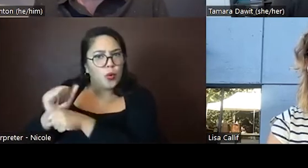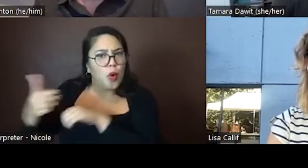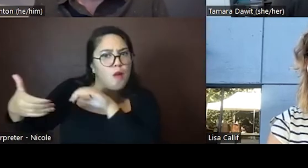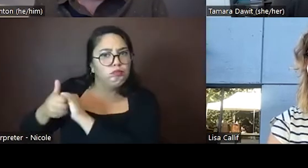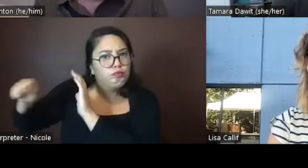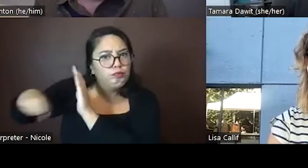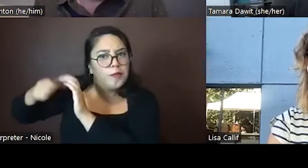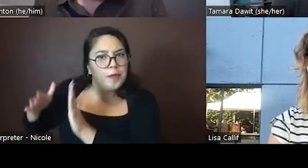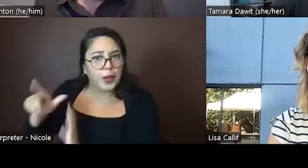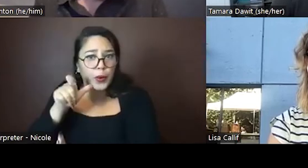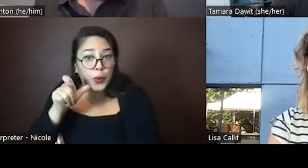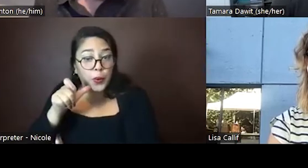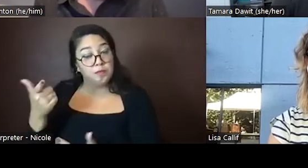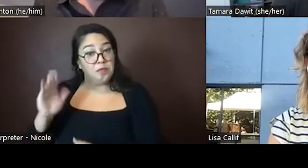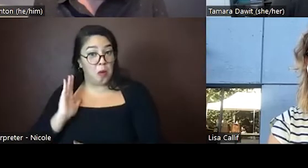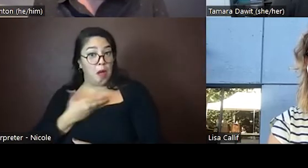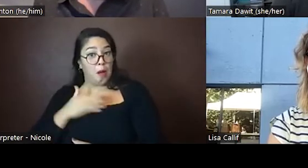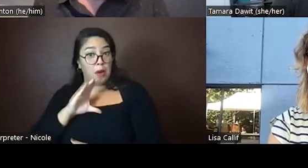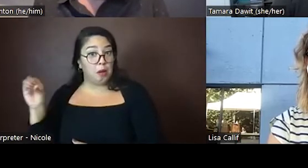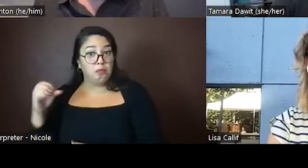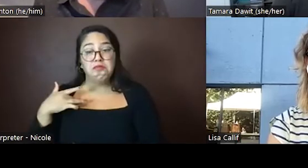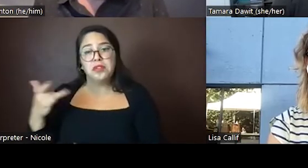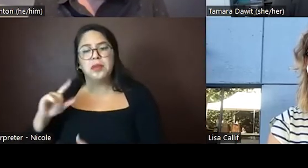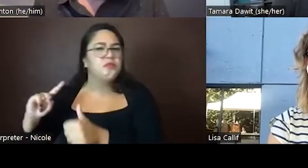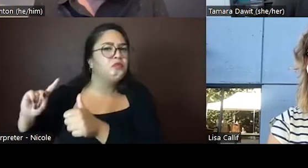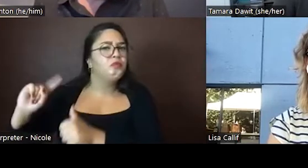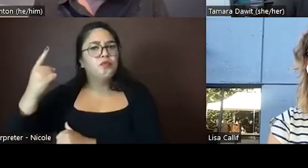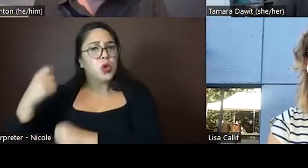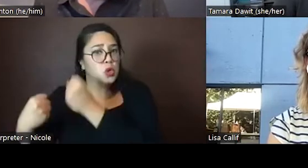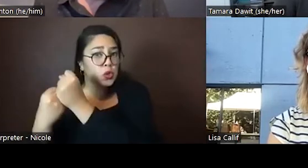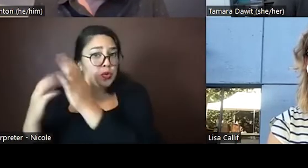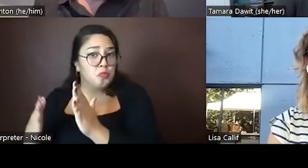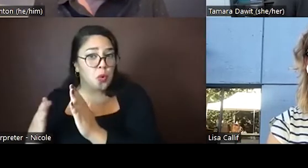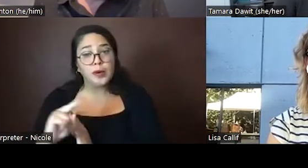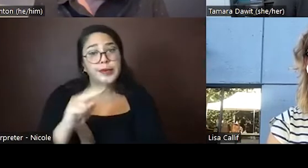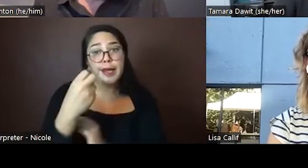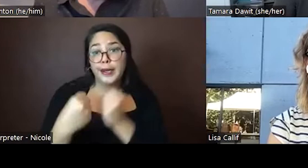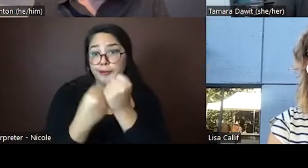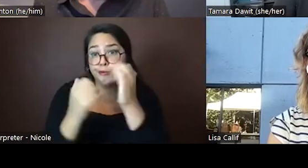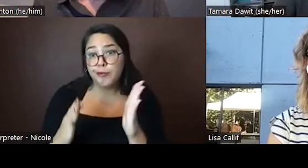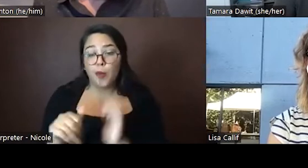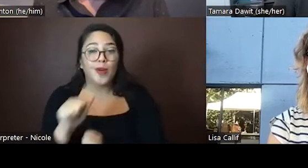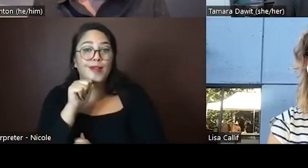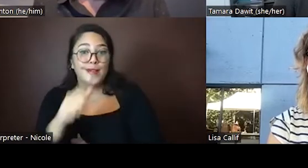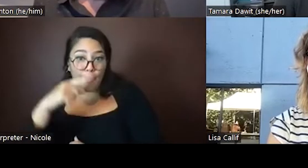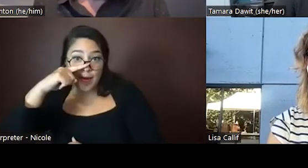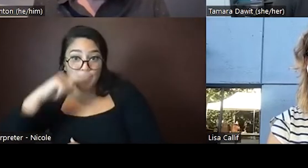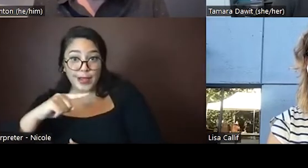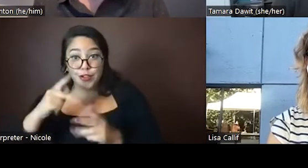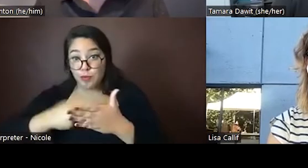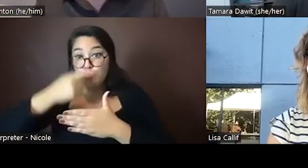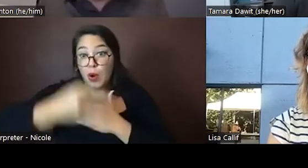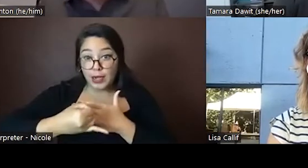Catapult is usually kind of a first supporter, maybe a second supporter on nonfiction projects. So just in terms